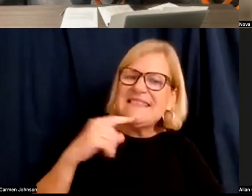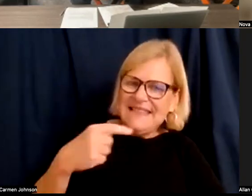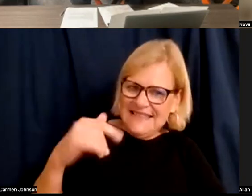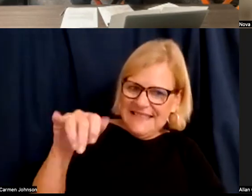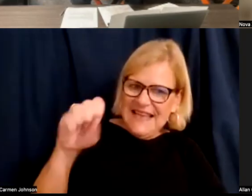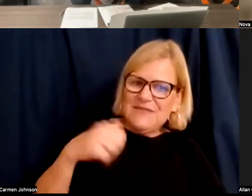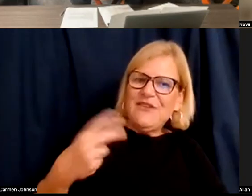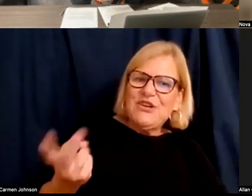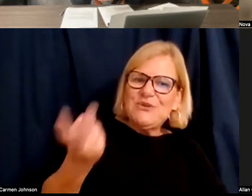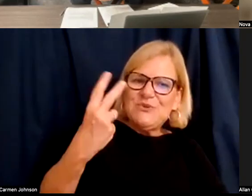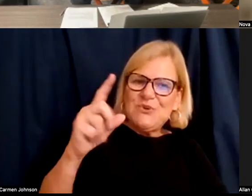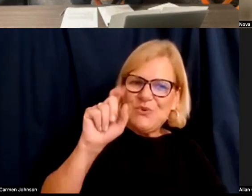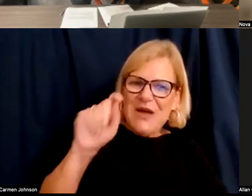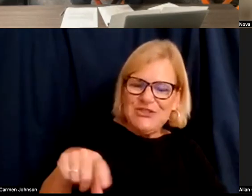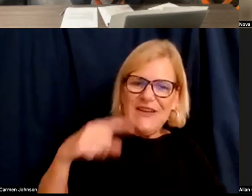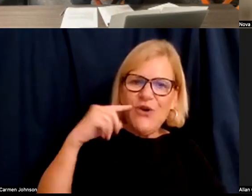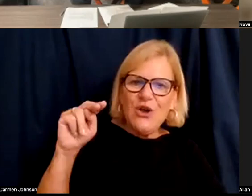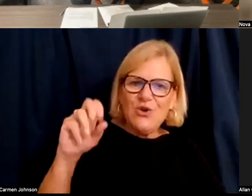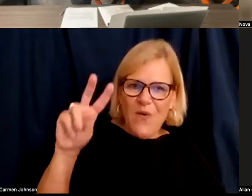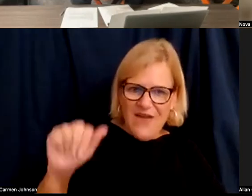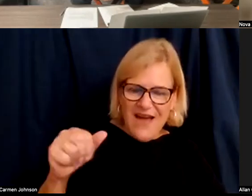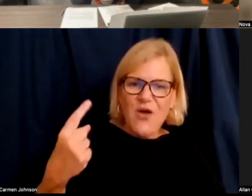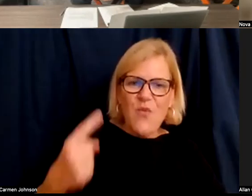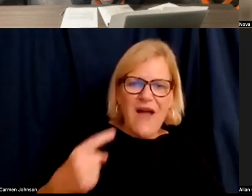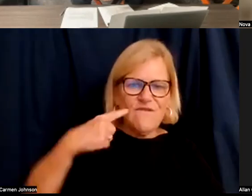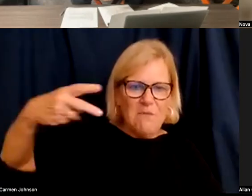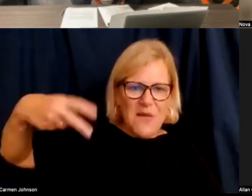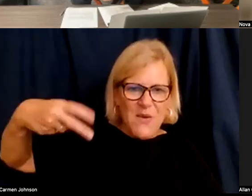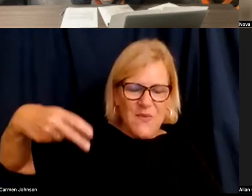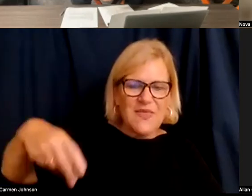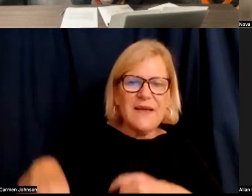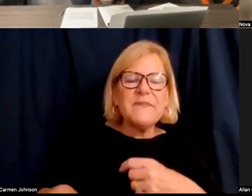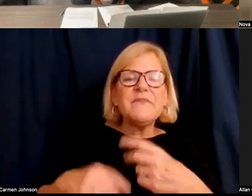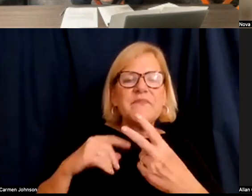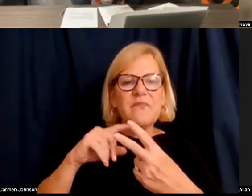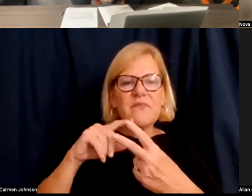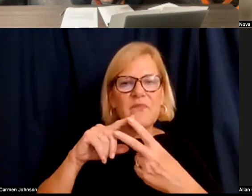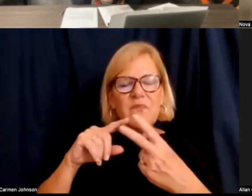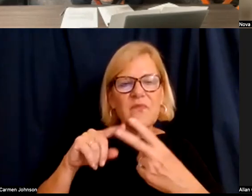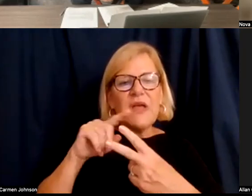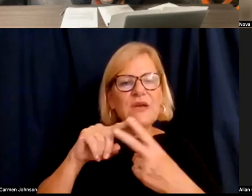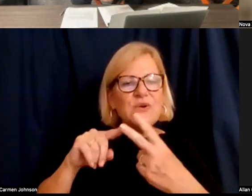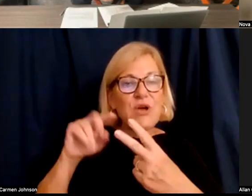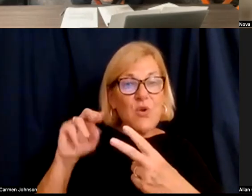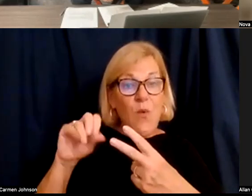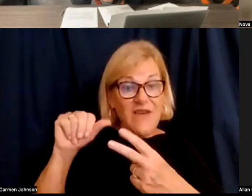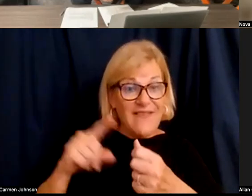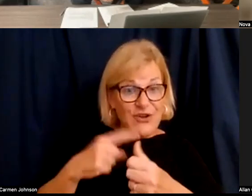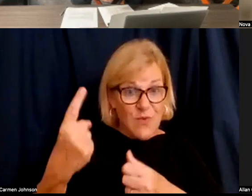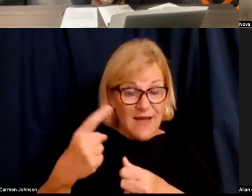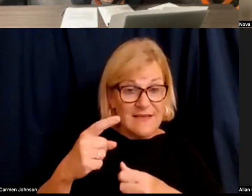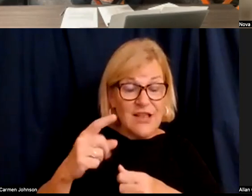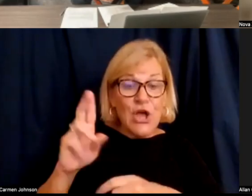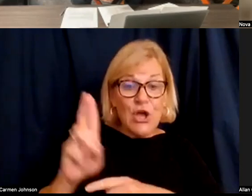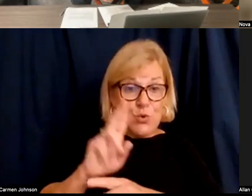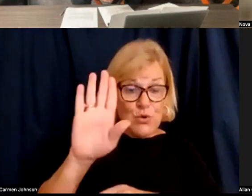two questions here for Nova, and we have one for the both of them. So the two questions for Nova, the first is utilizing